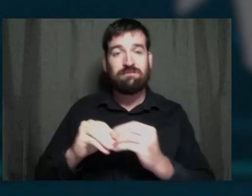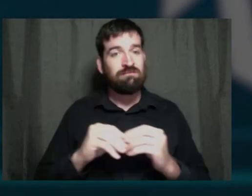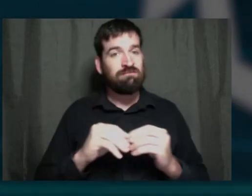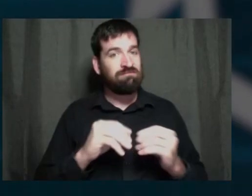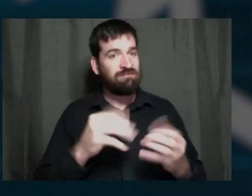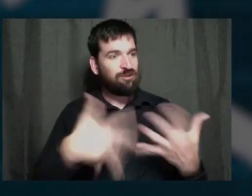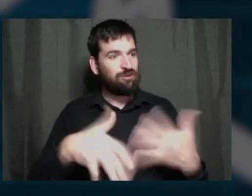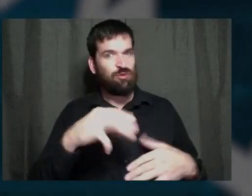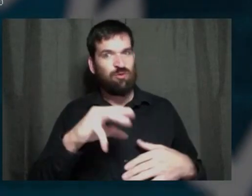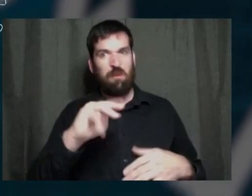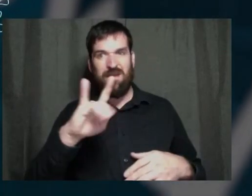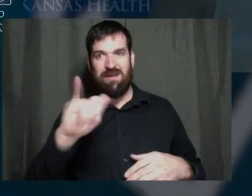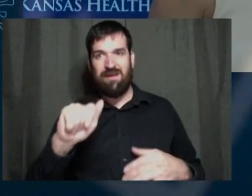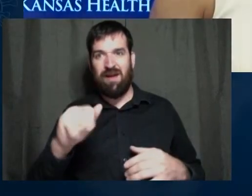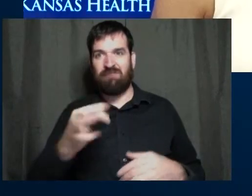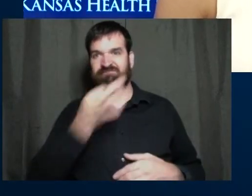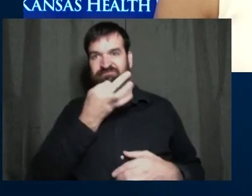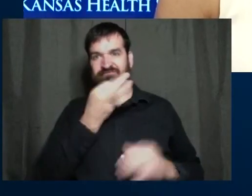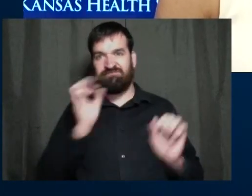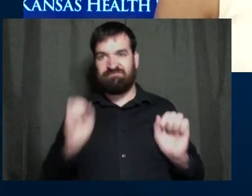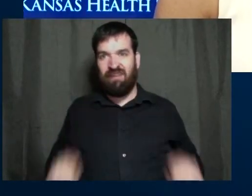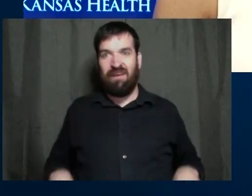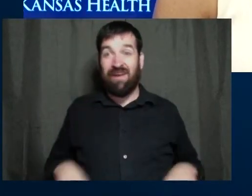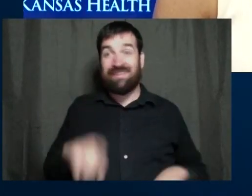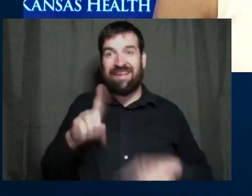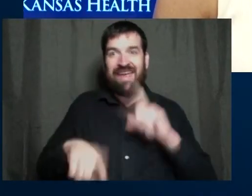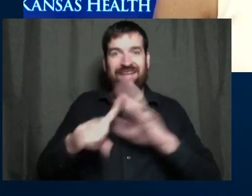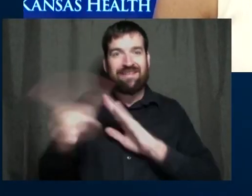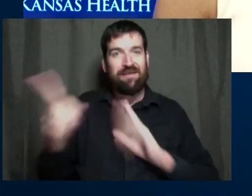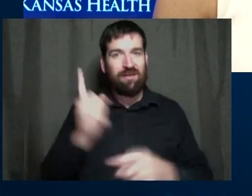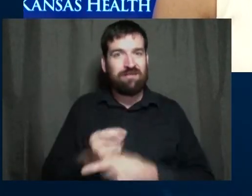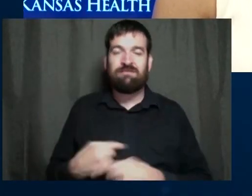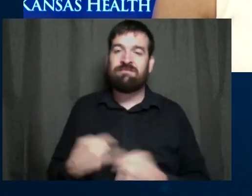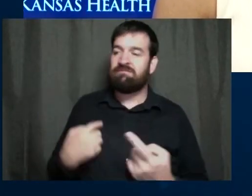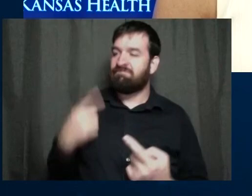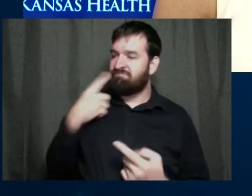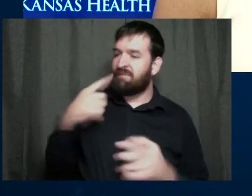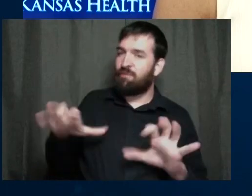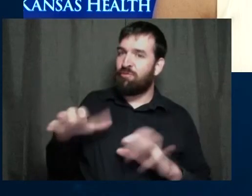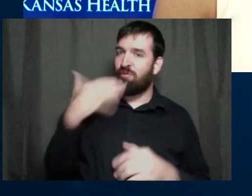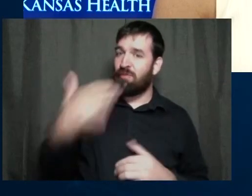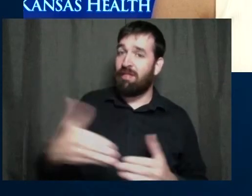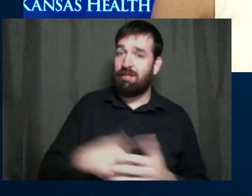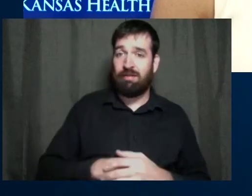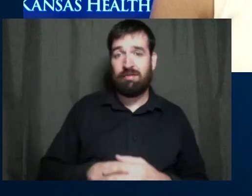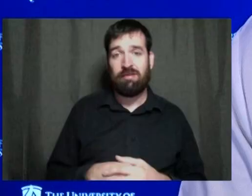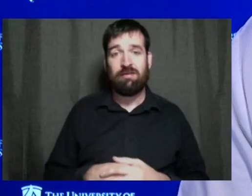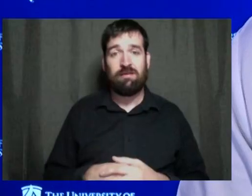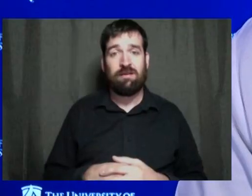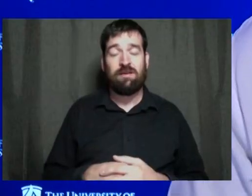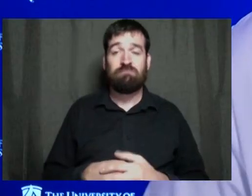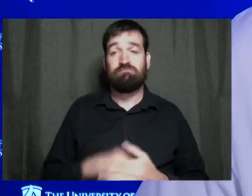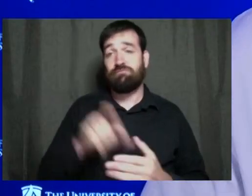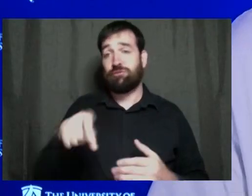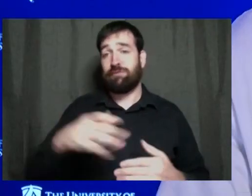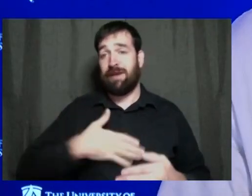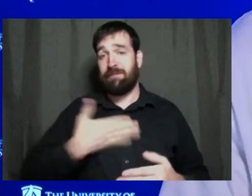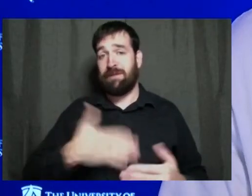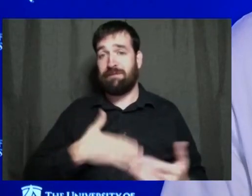then. Right? You can't escape. Yeah, I mean, I think we're doing good. We should be happy and